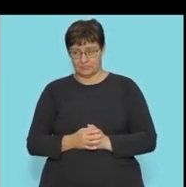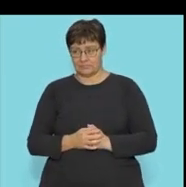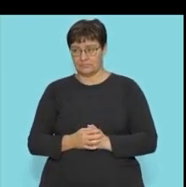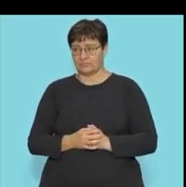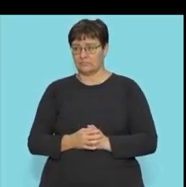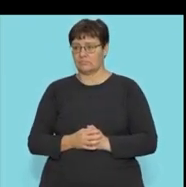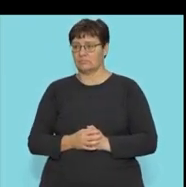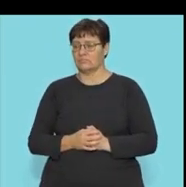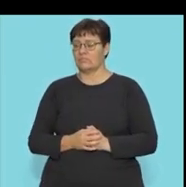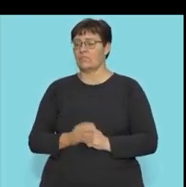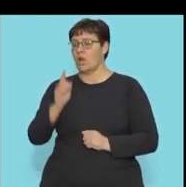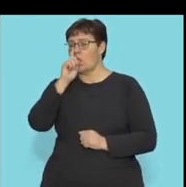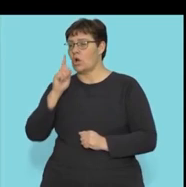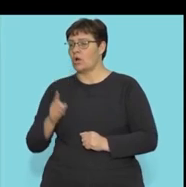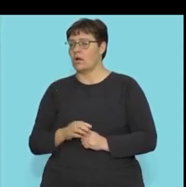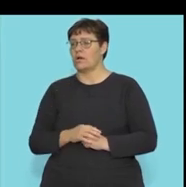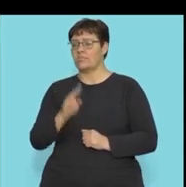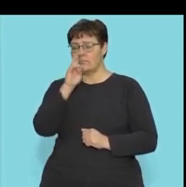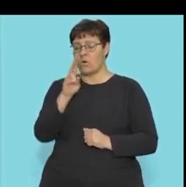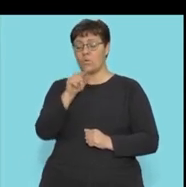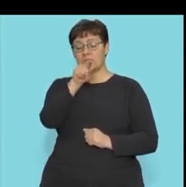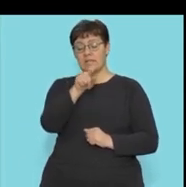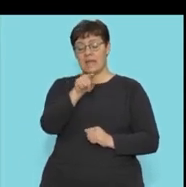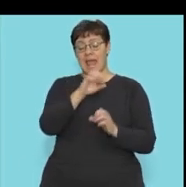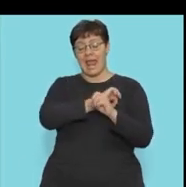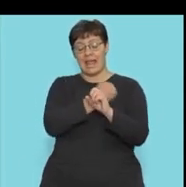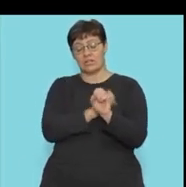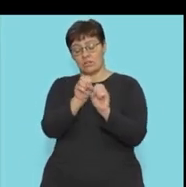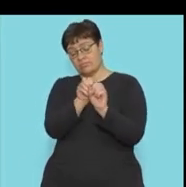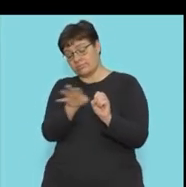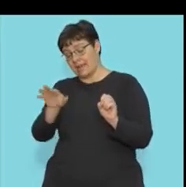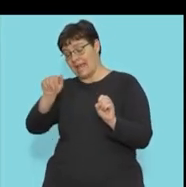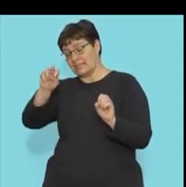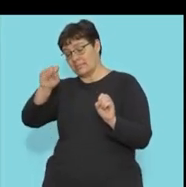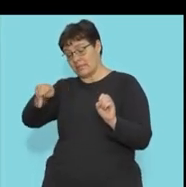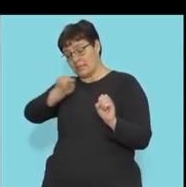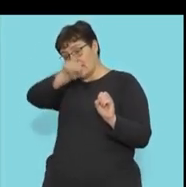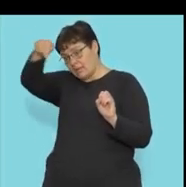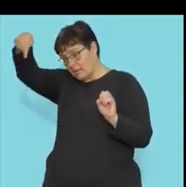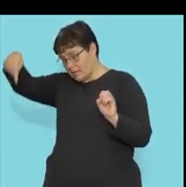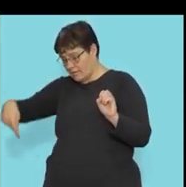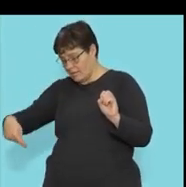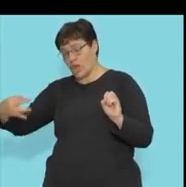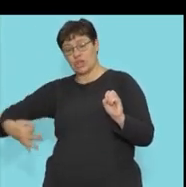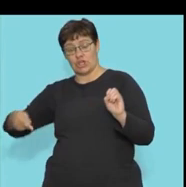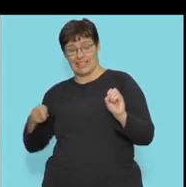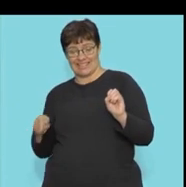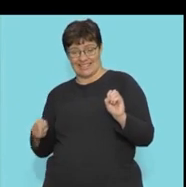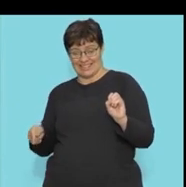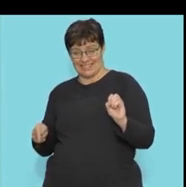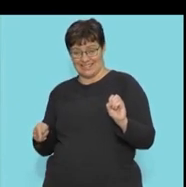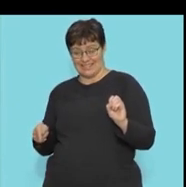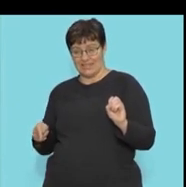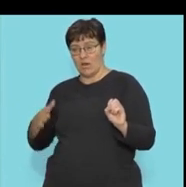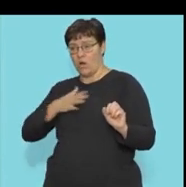process. Let's look at this in a greater detail. So we're seeing that the energy-rich hydrogen atoms then move into the third